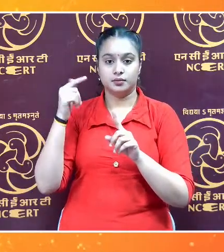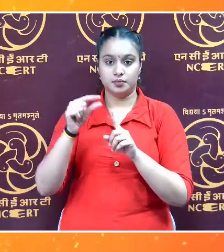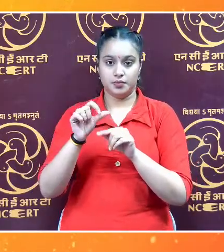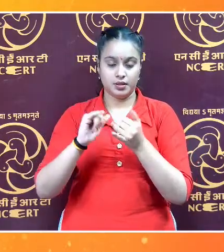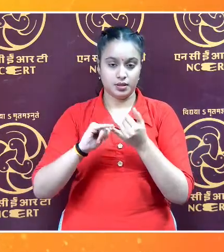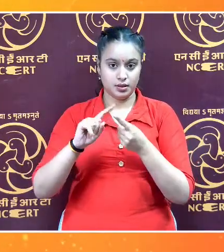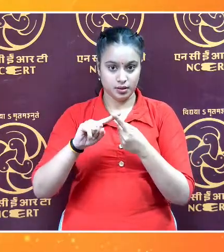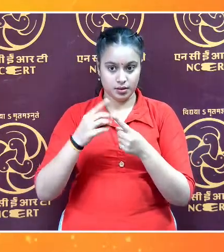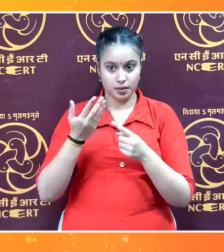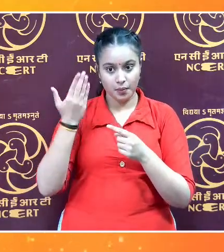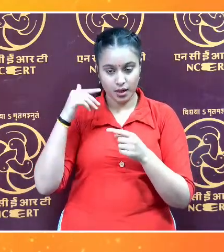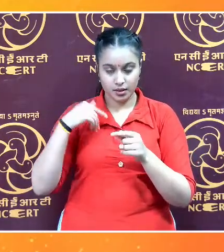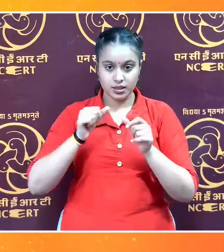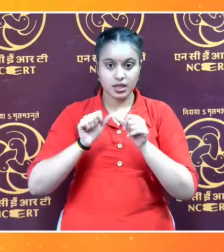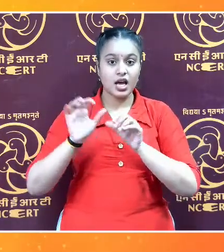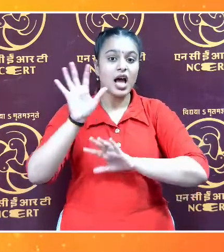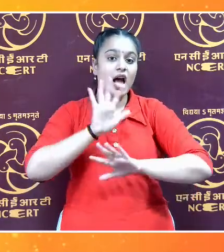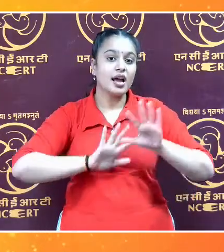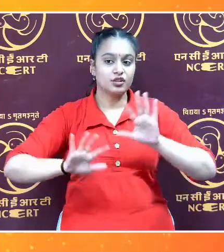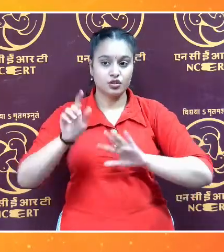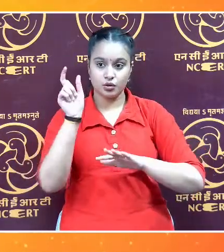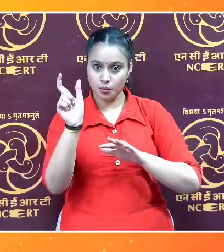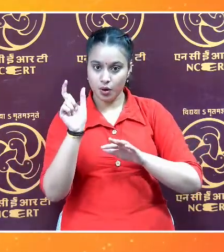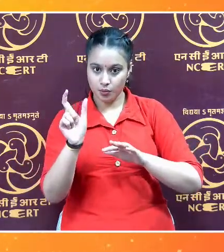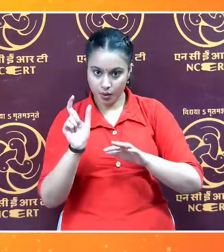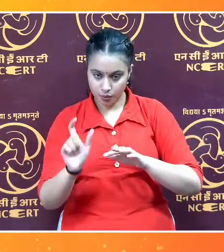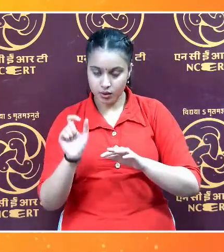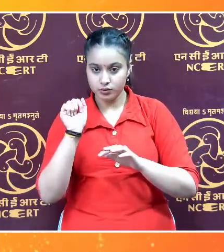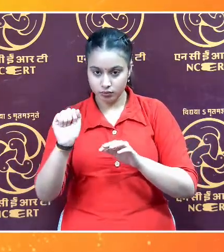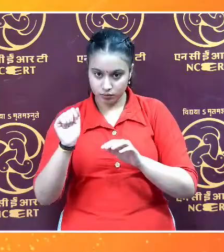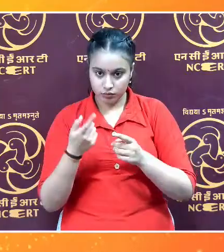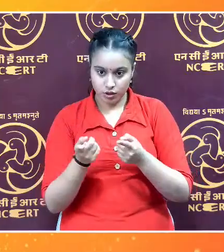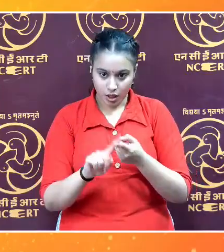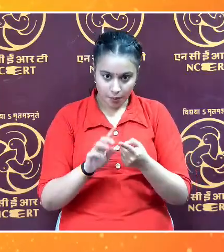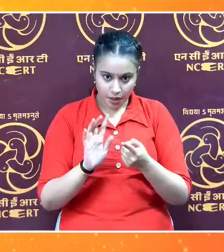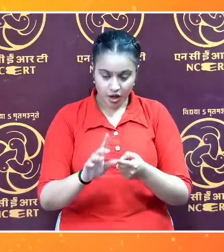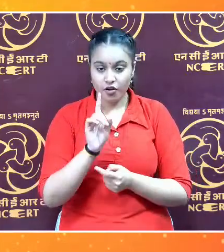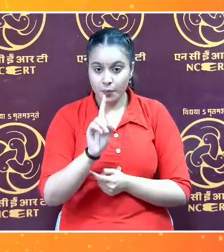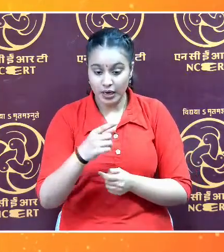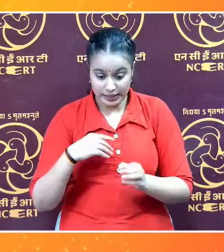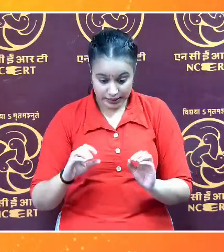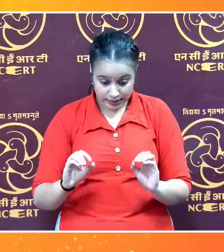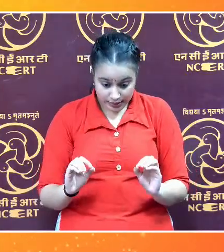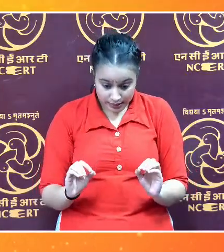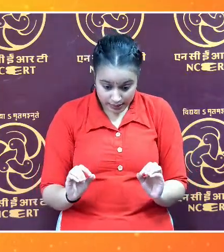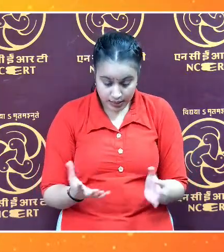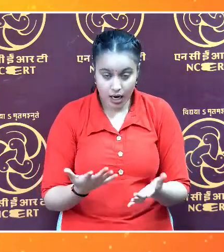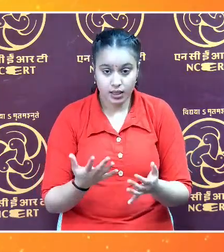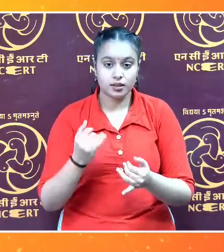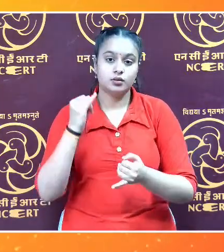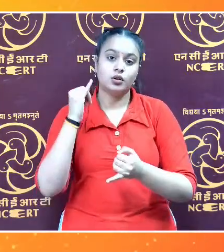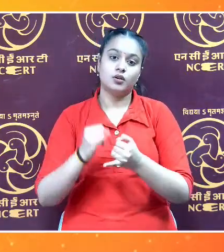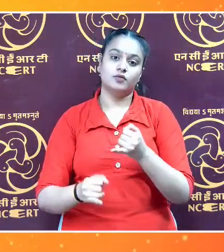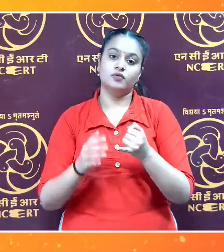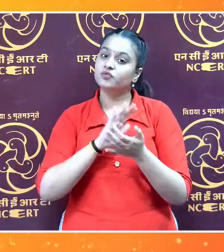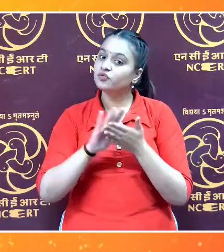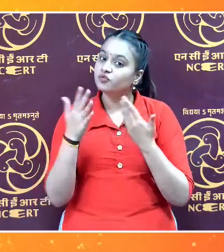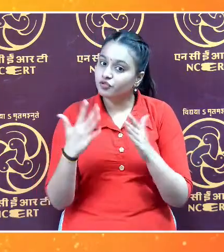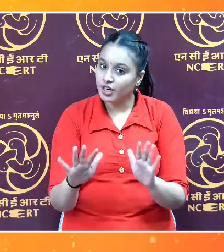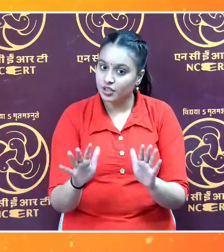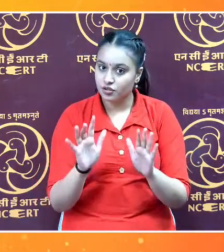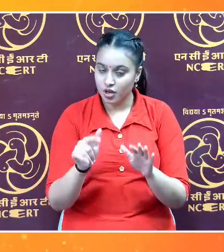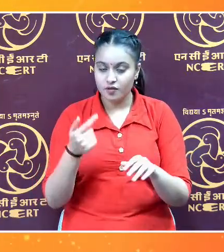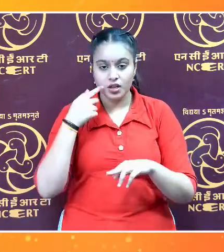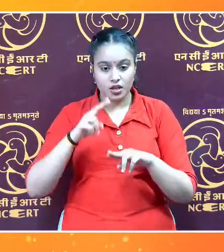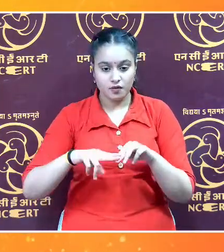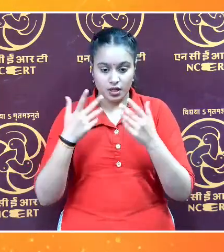verbs are the action Yes. words, right? So this action has taken place, but it has started and it has ended also. So Okay. usually when we